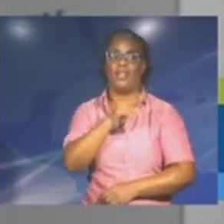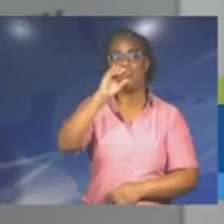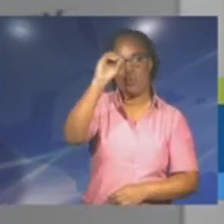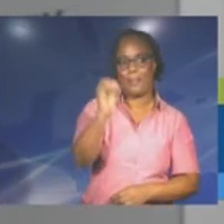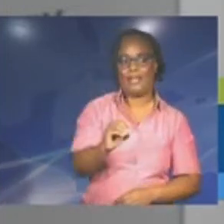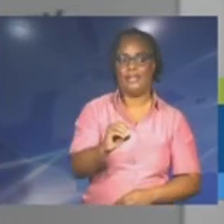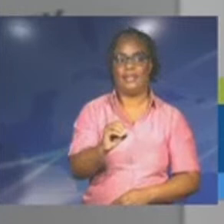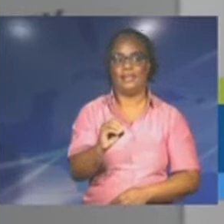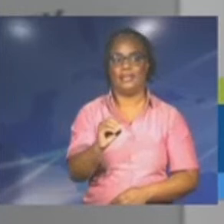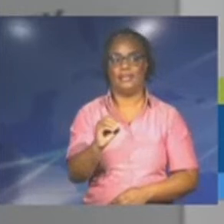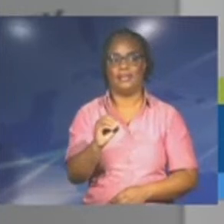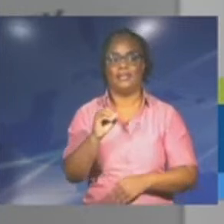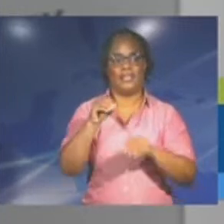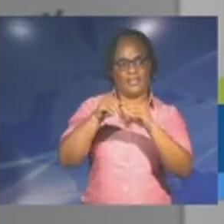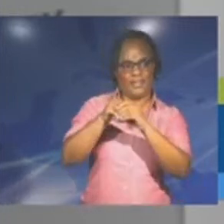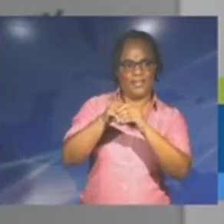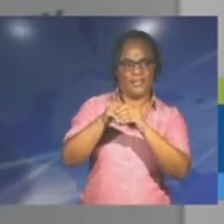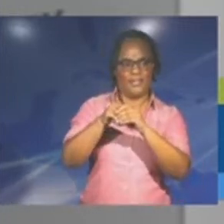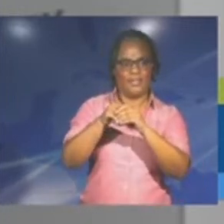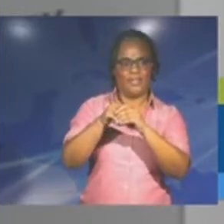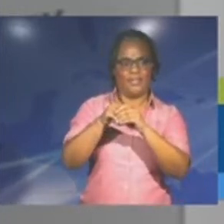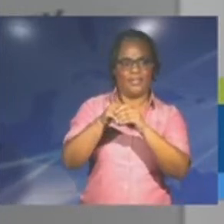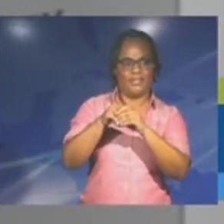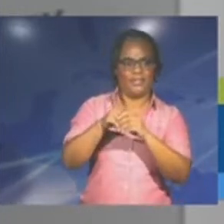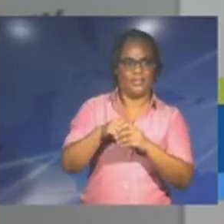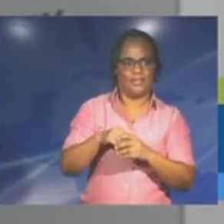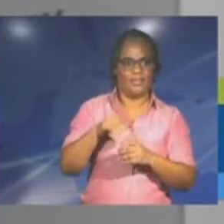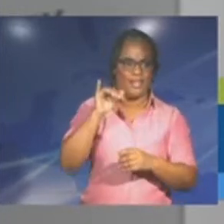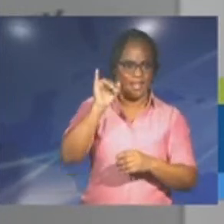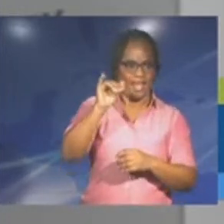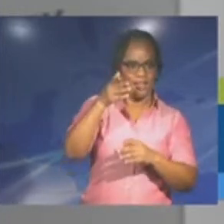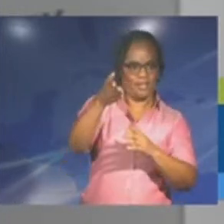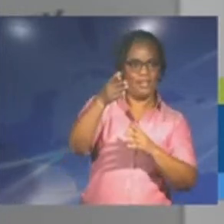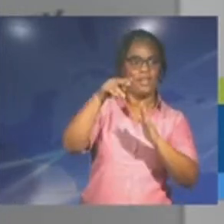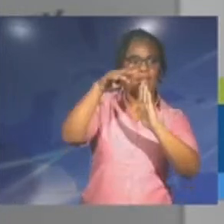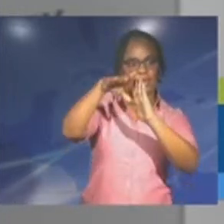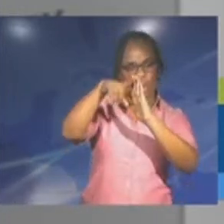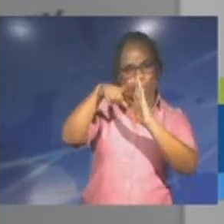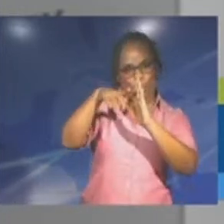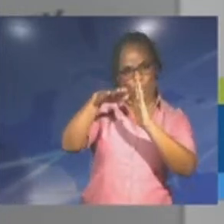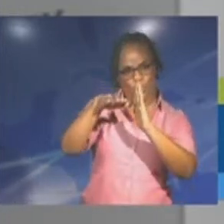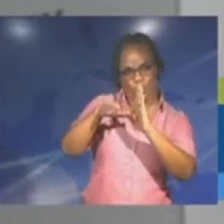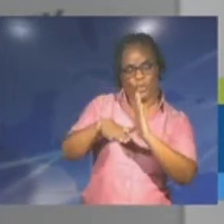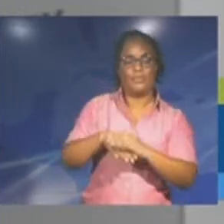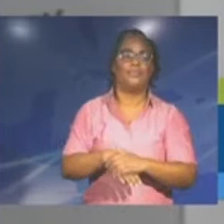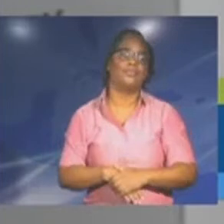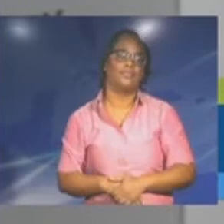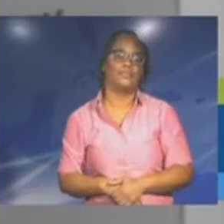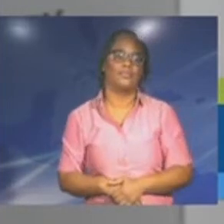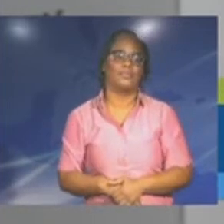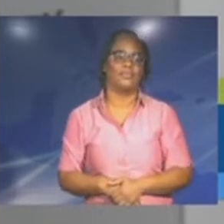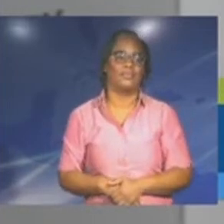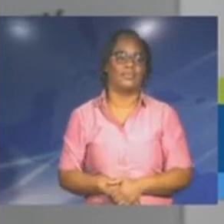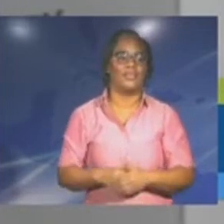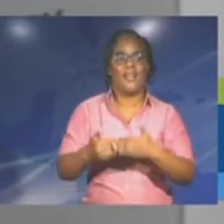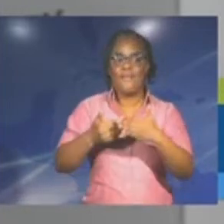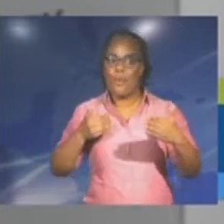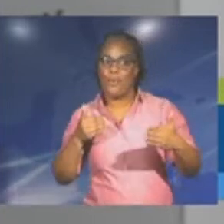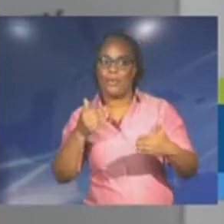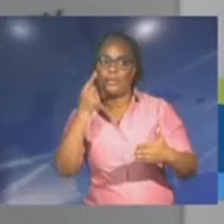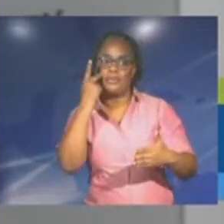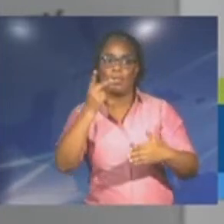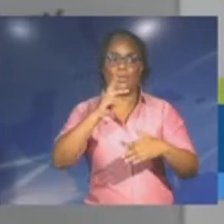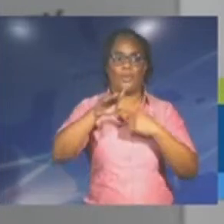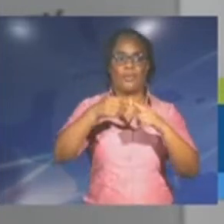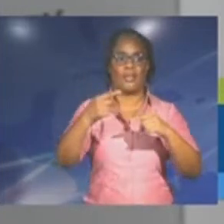persons hospitalized based on the confirmed numbers has declined as well. So what used to happen, let us say in the Delta surge, when we had